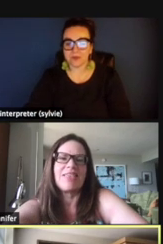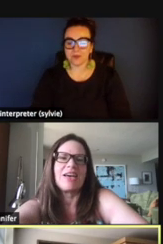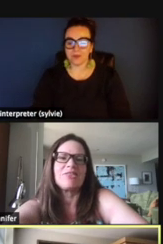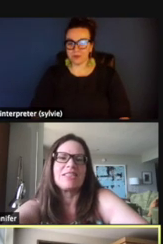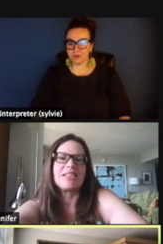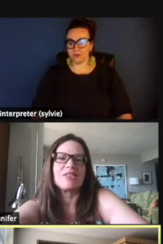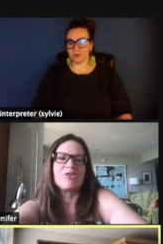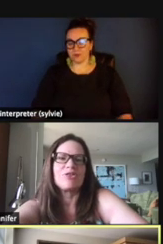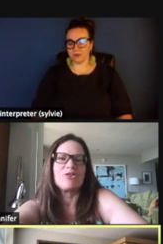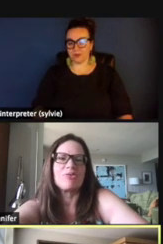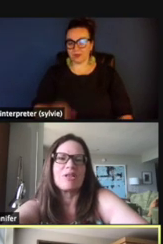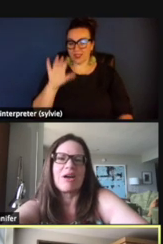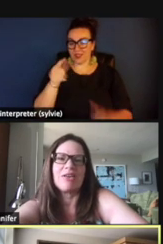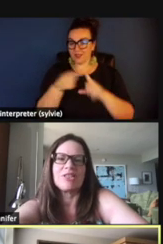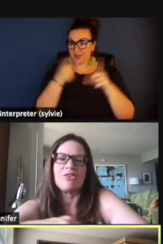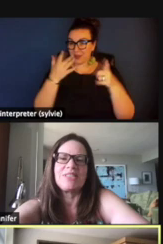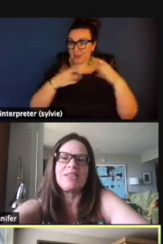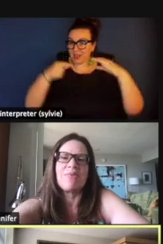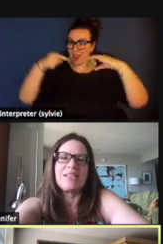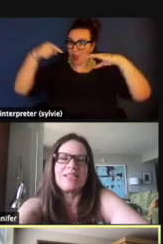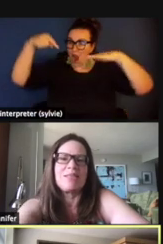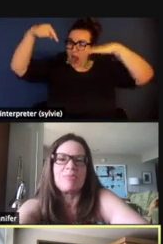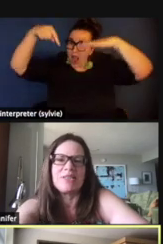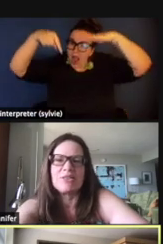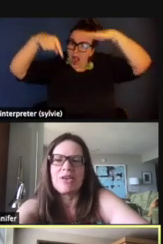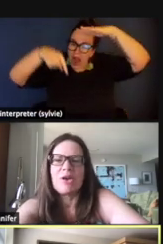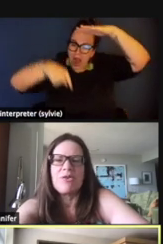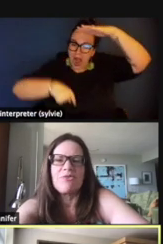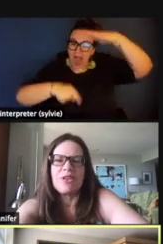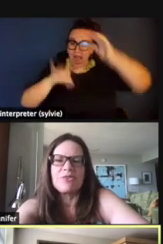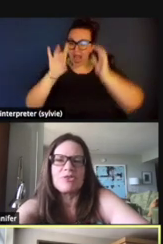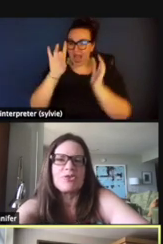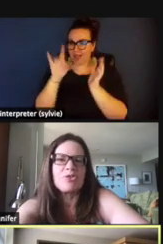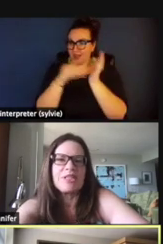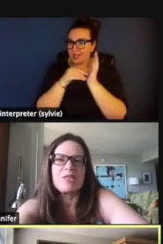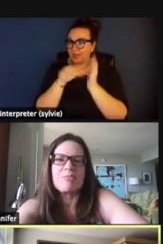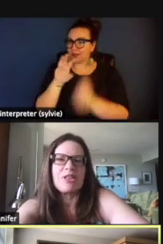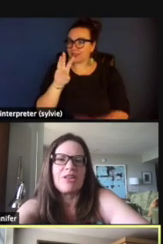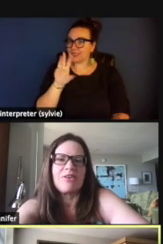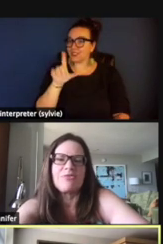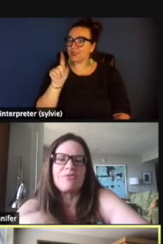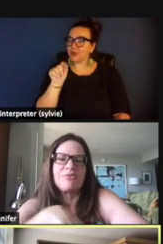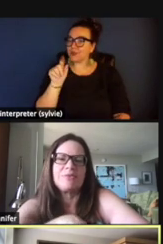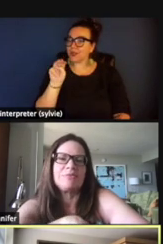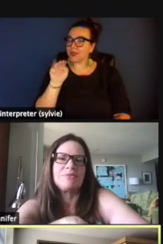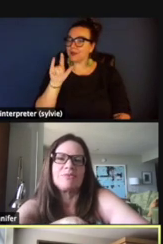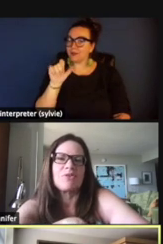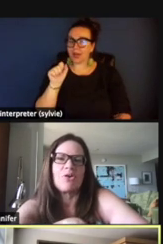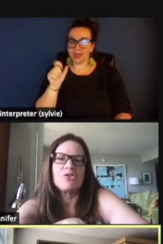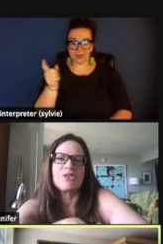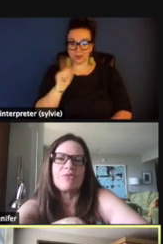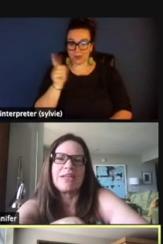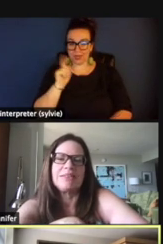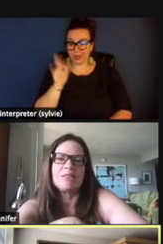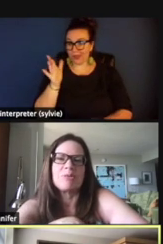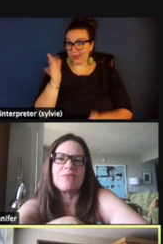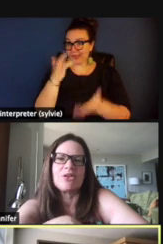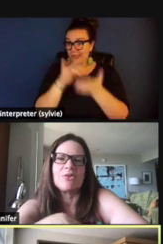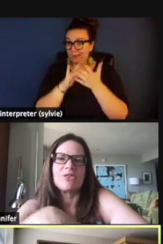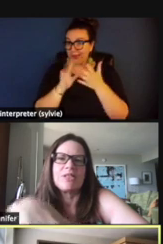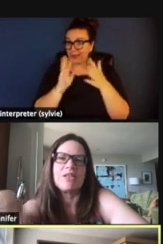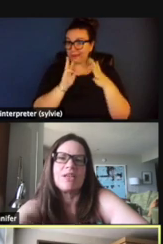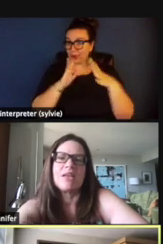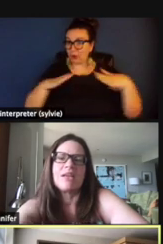it's 8,620 miles, and you can see, right, it's just really in the middle of the ocean, right? The